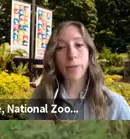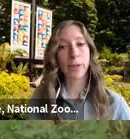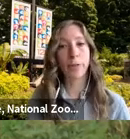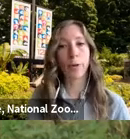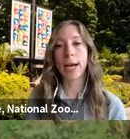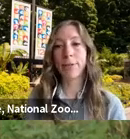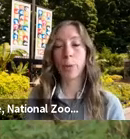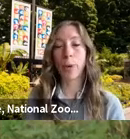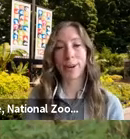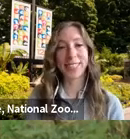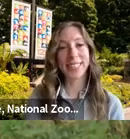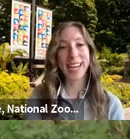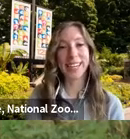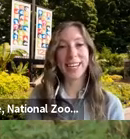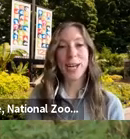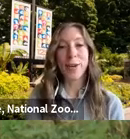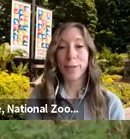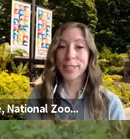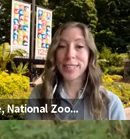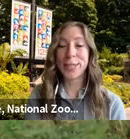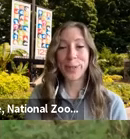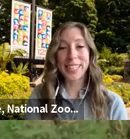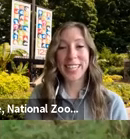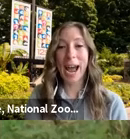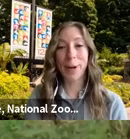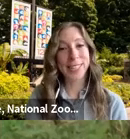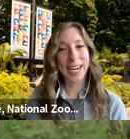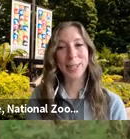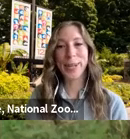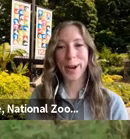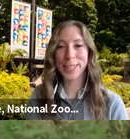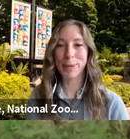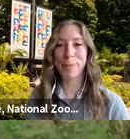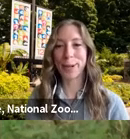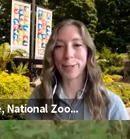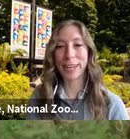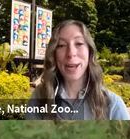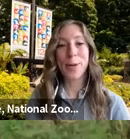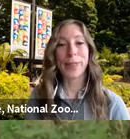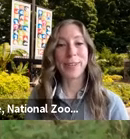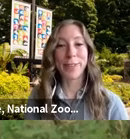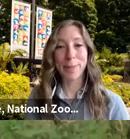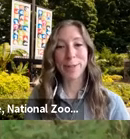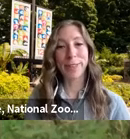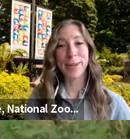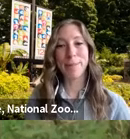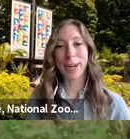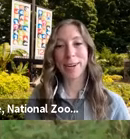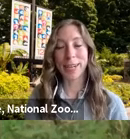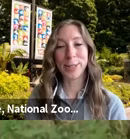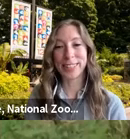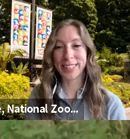going to go over the format of the webinar today. First, I do want to say how excited we are to be partnering with the Environment for